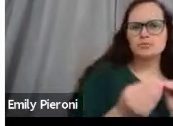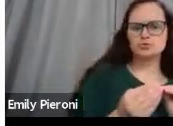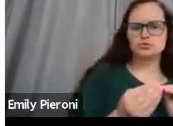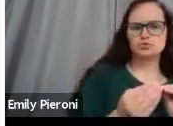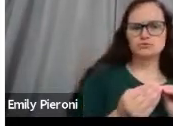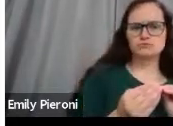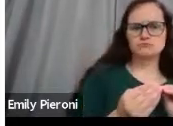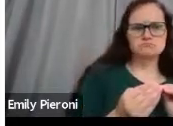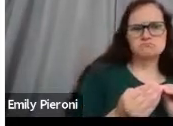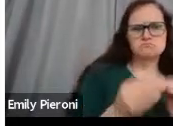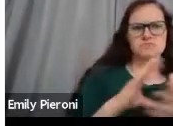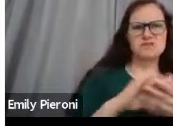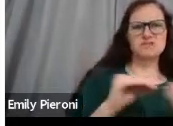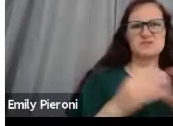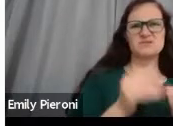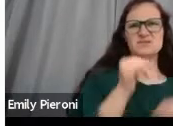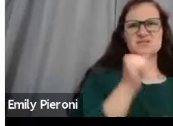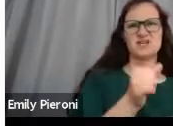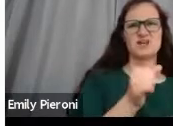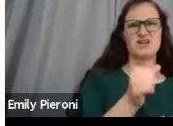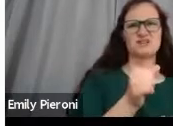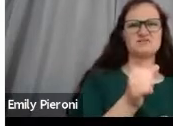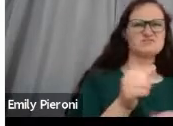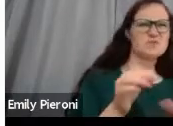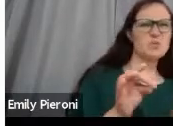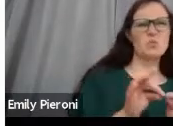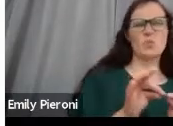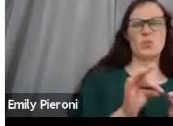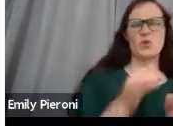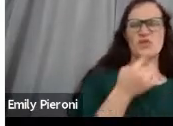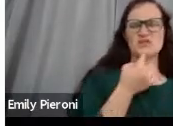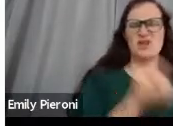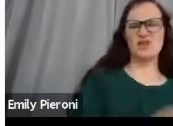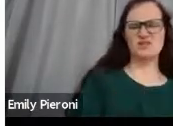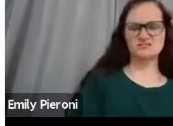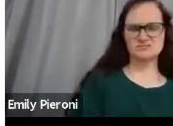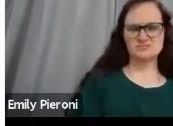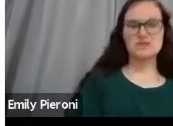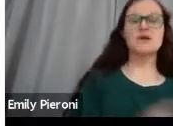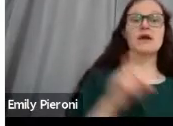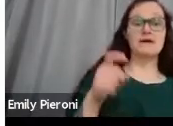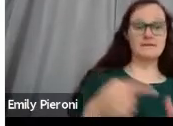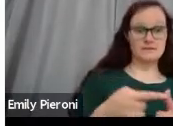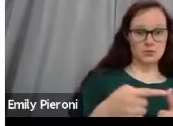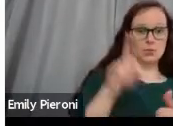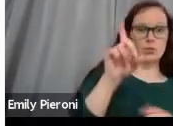then the story is really not worth telling. So you have to have the question and you have to have the insight.